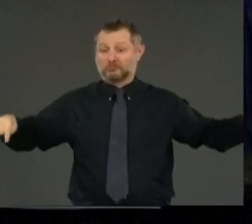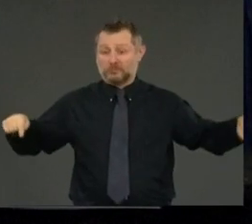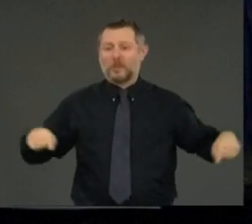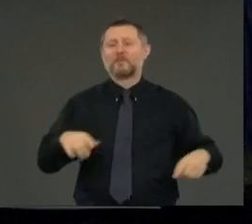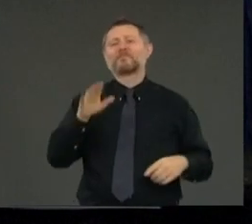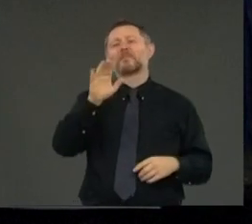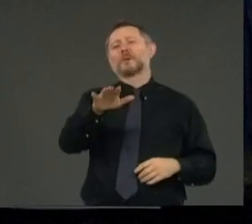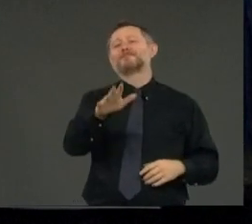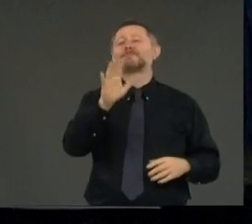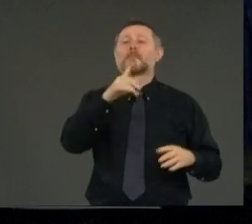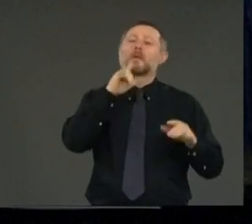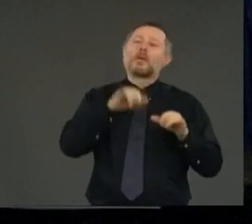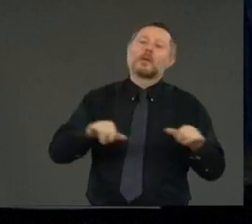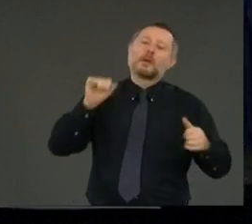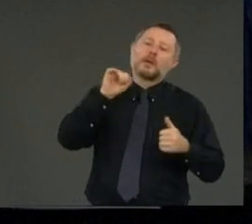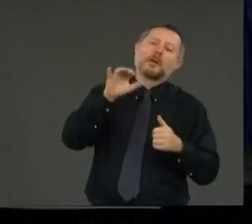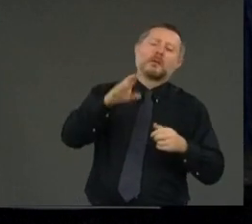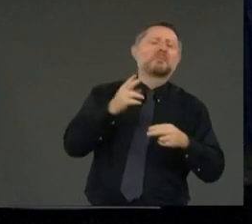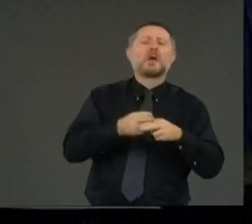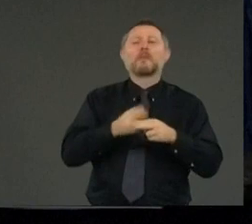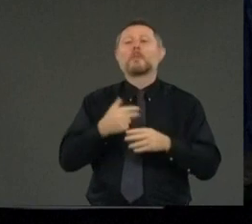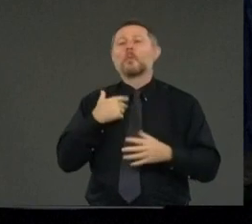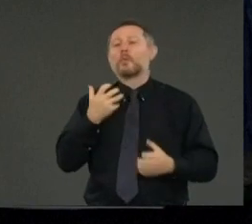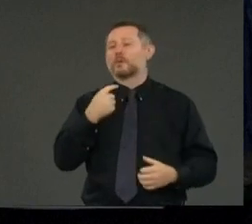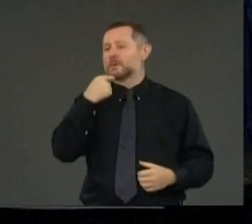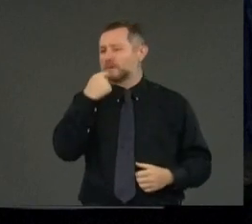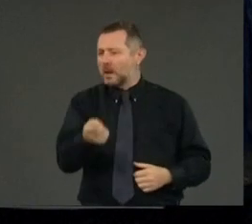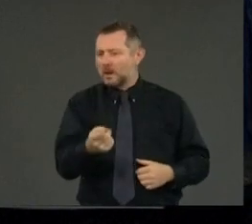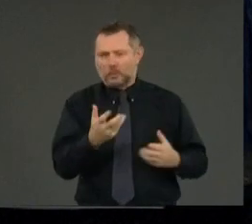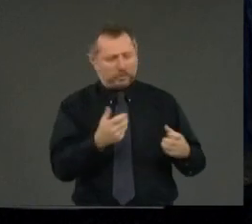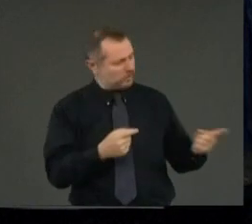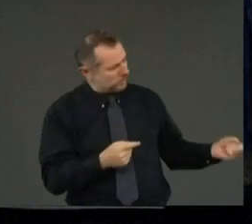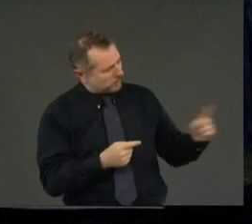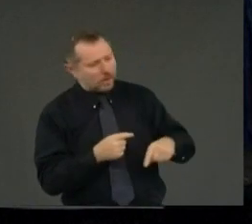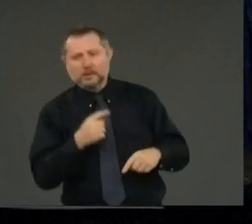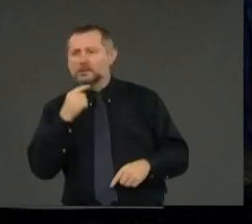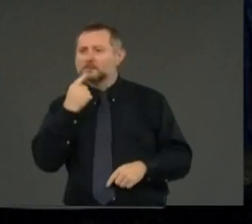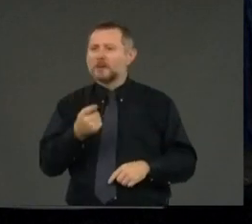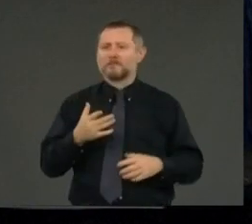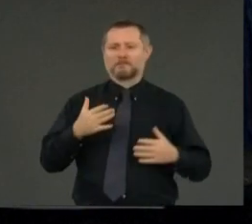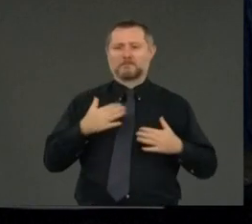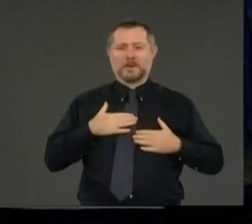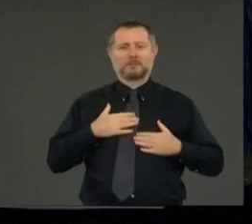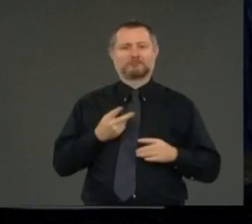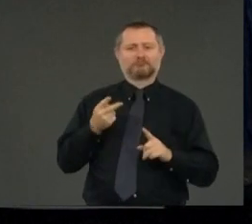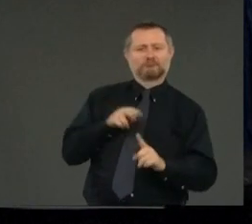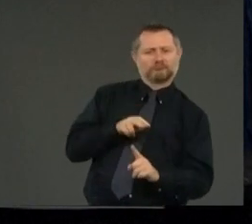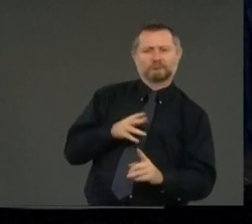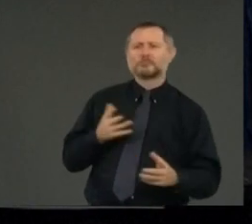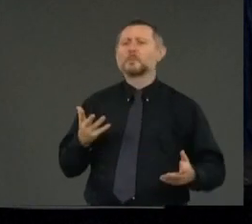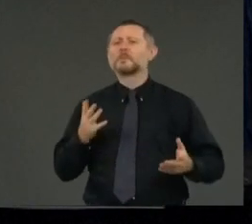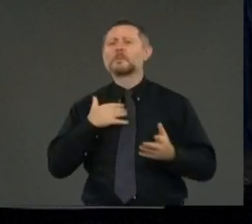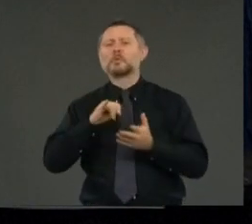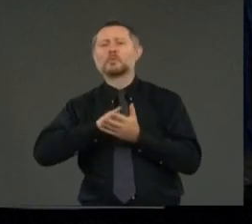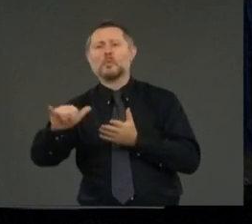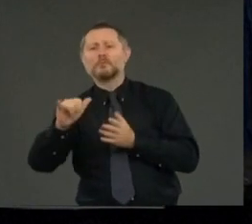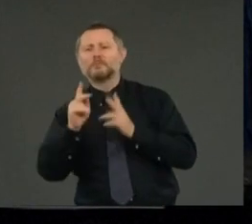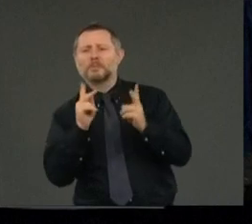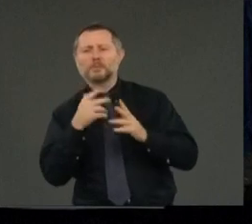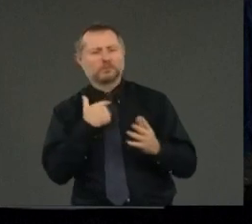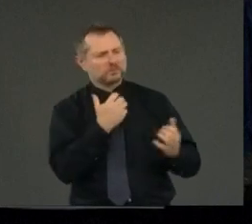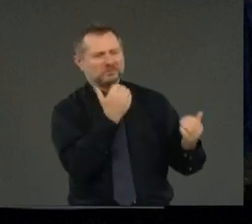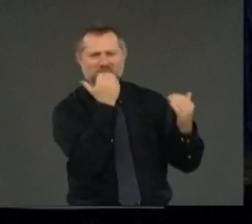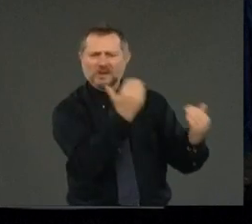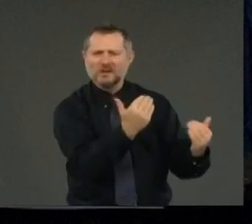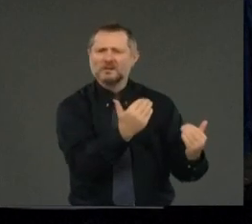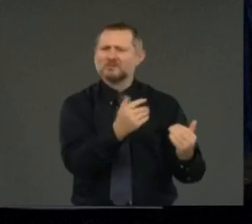just say to them, on behalf of myself and the people of the state, I want to thank the people who are at this